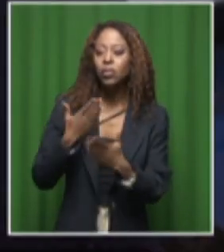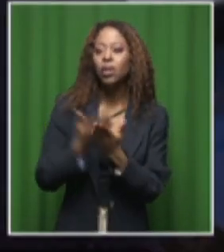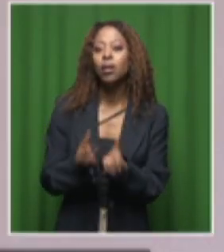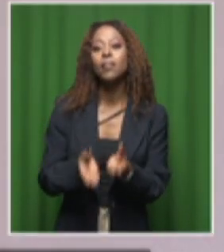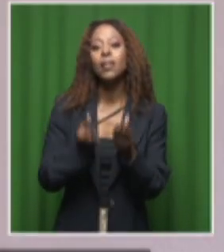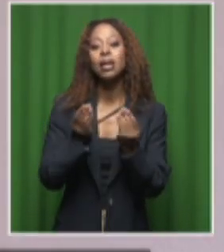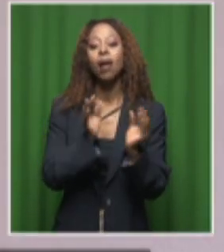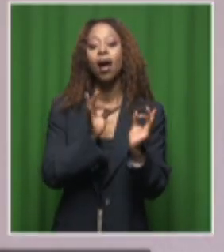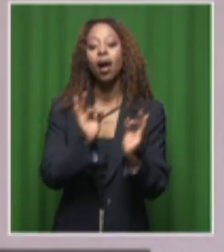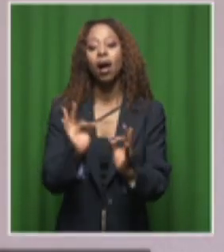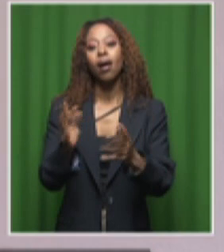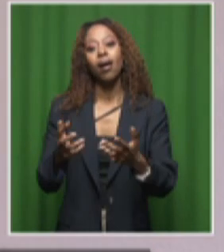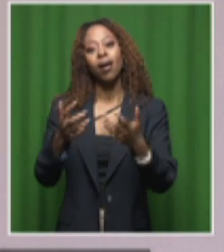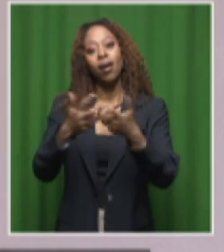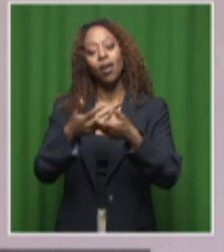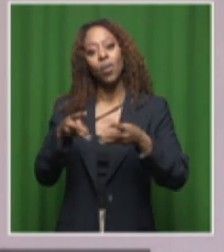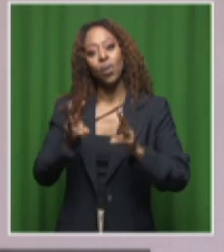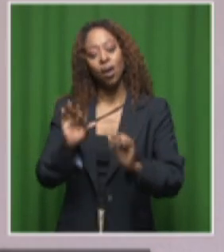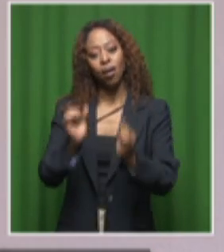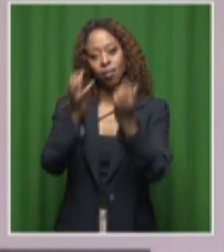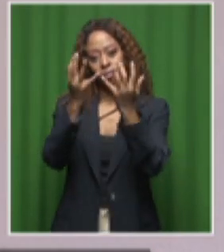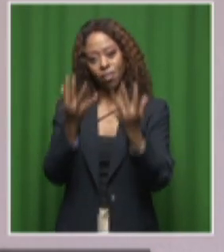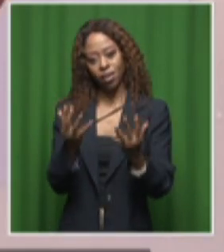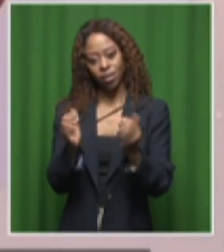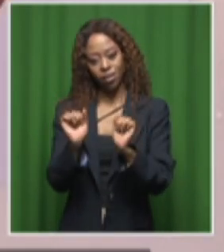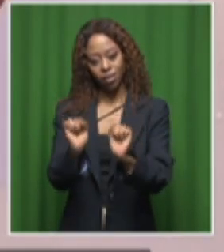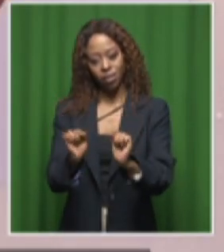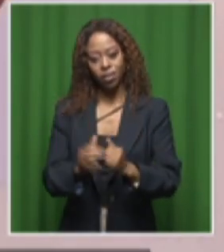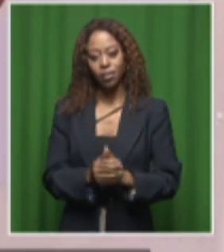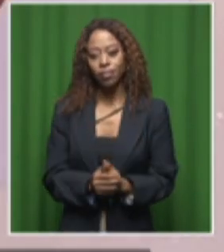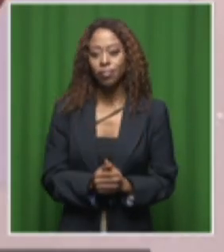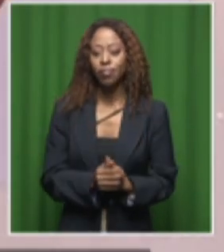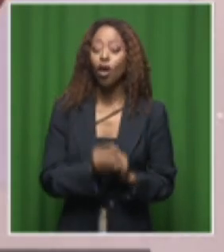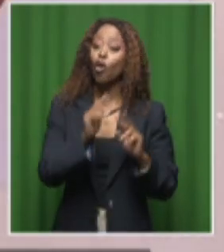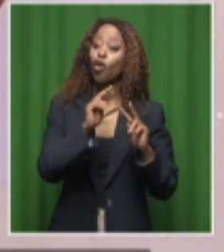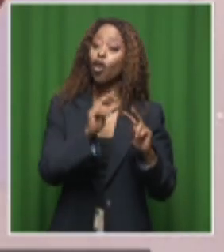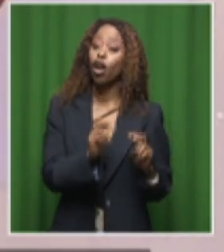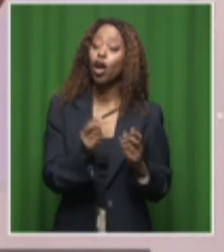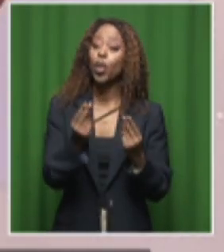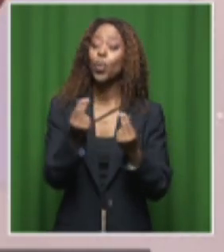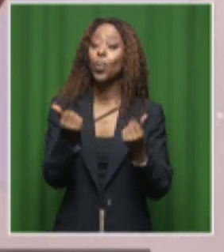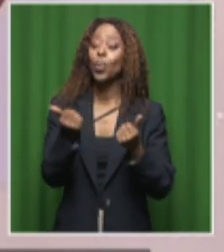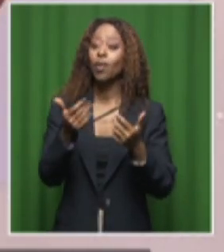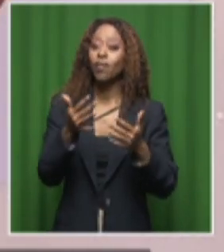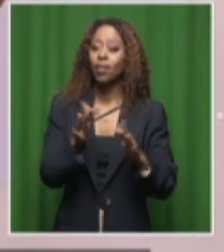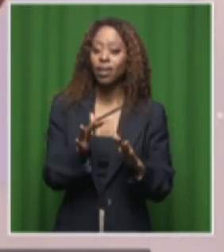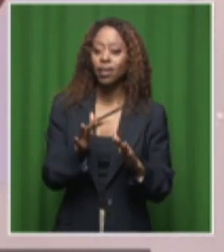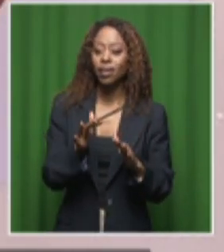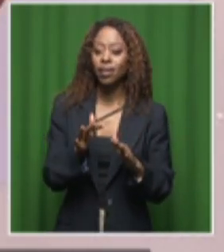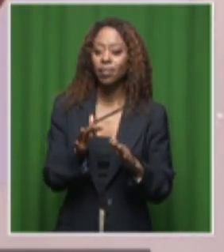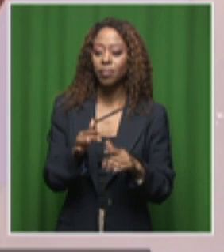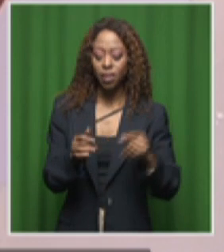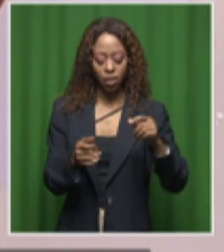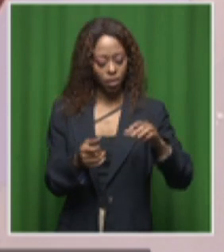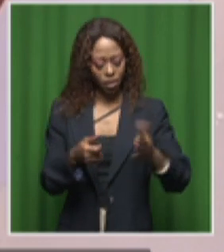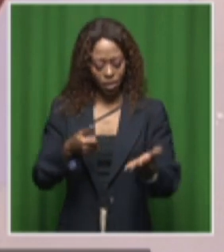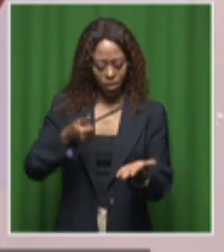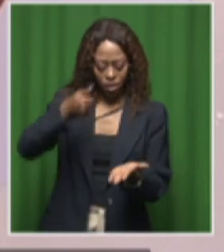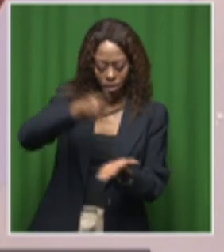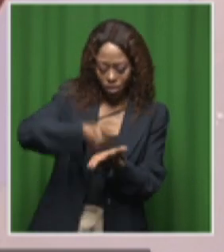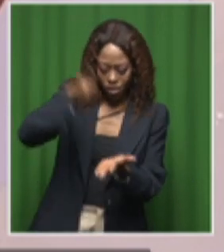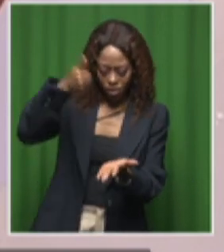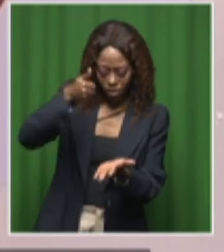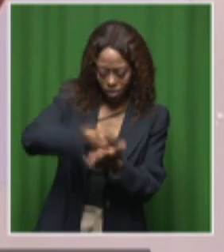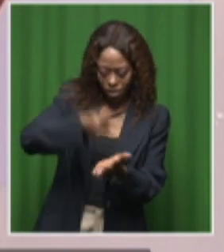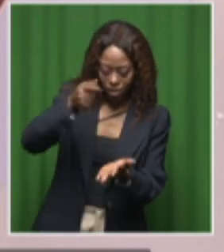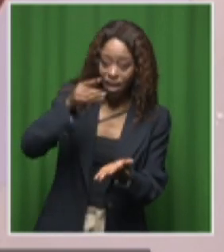perfect rug to suit your style and budget. The research that I've done, I have never done punch needling, but there is actually a manual